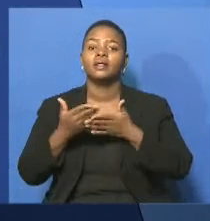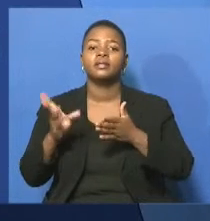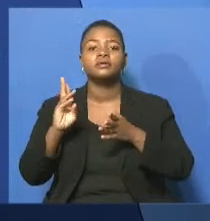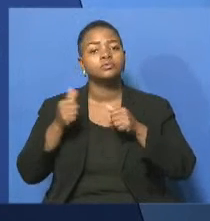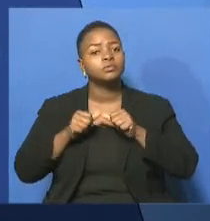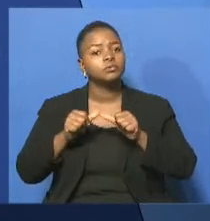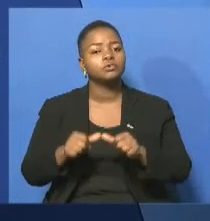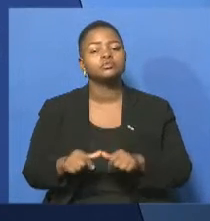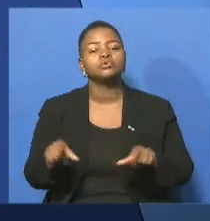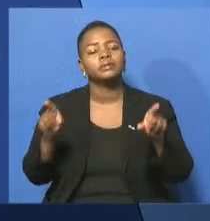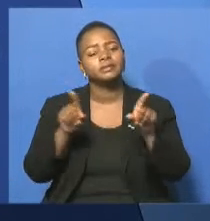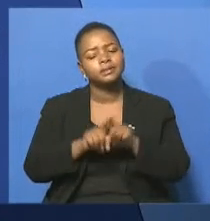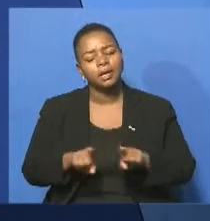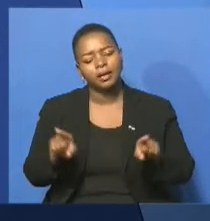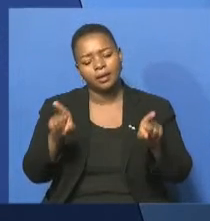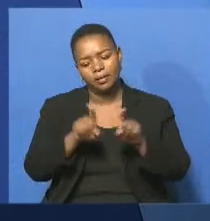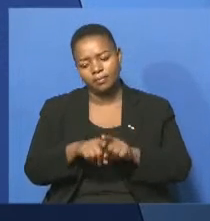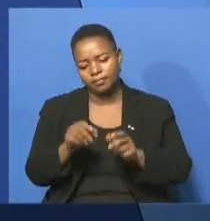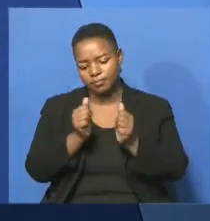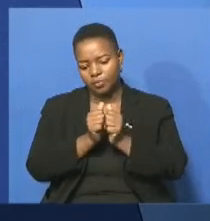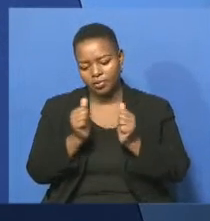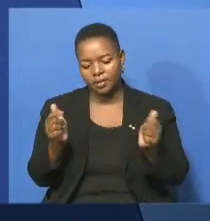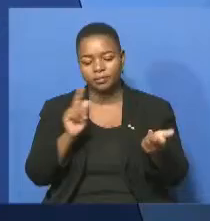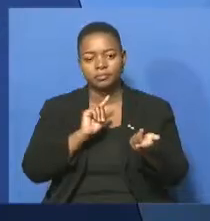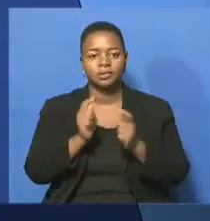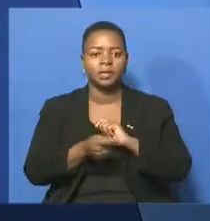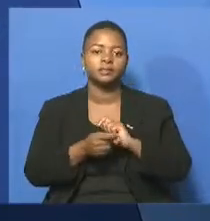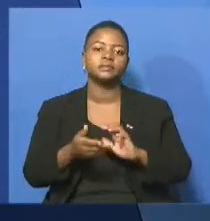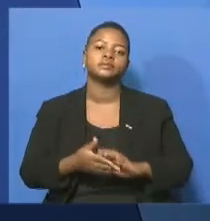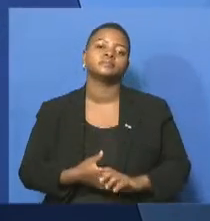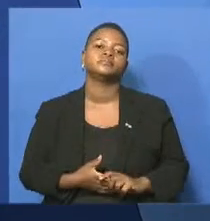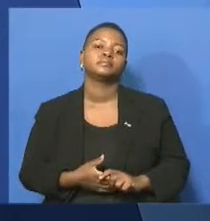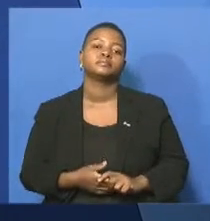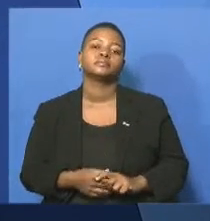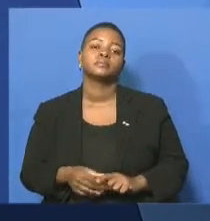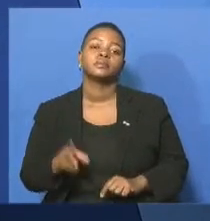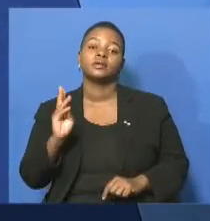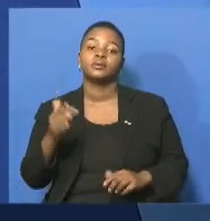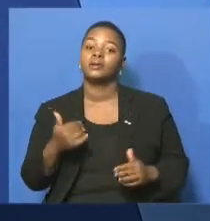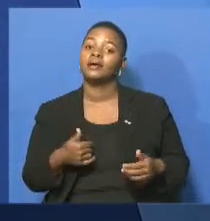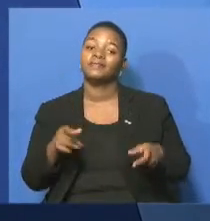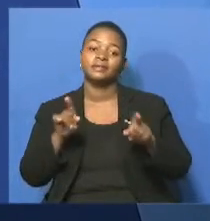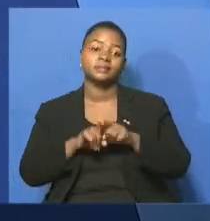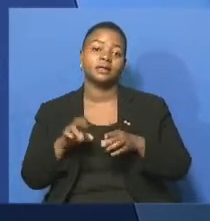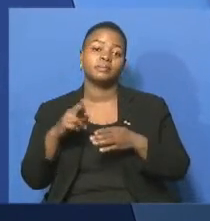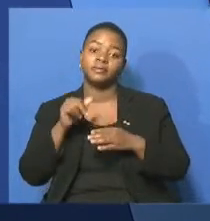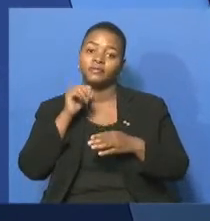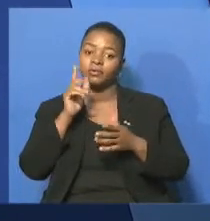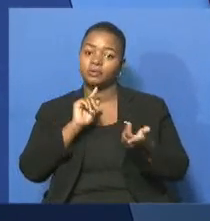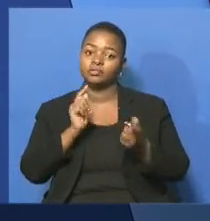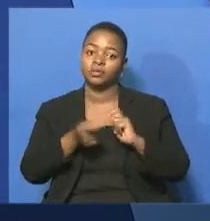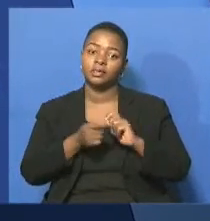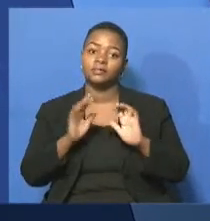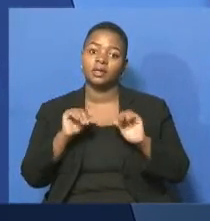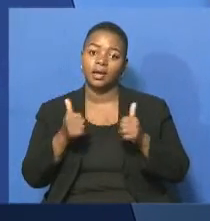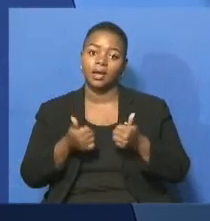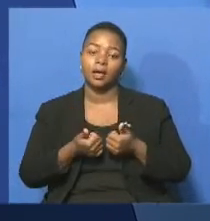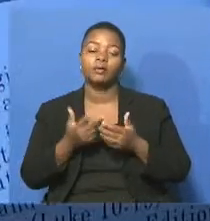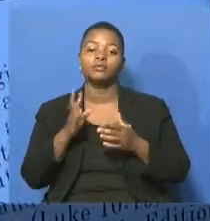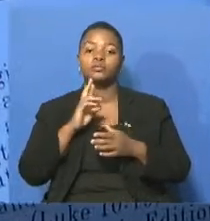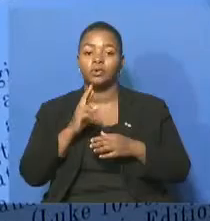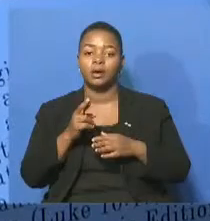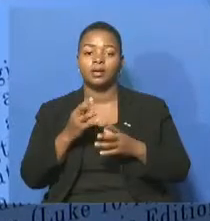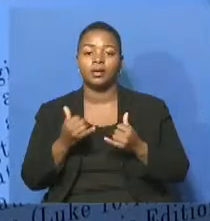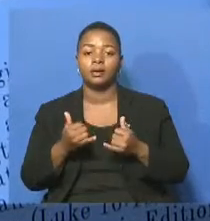way they are. You'll continue getting the results that you are getting if you don't change the way that you are.